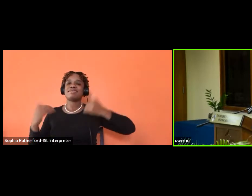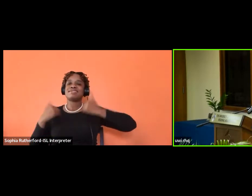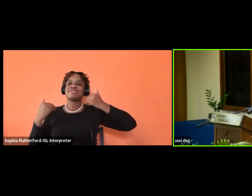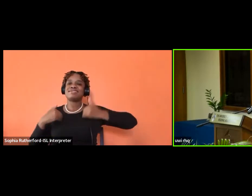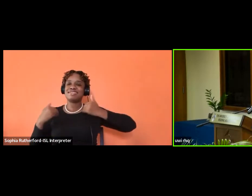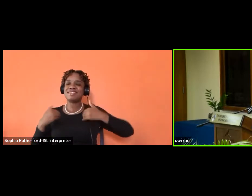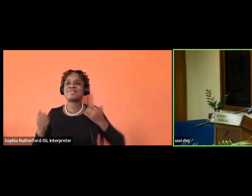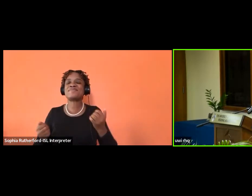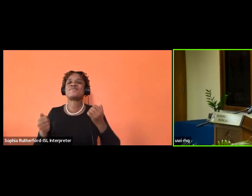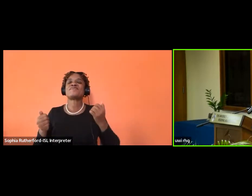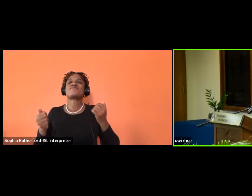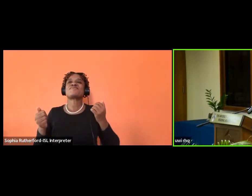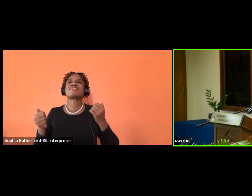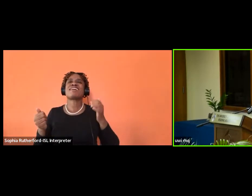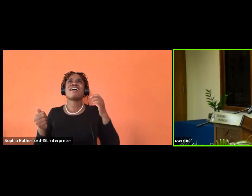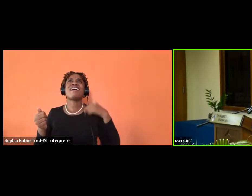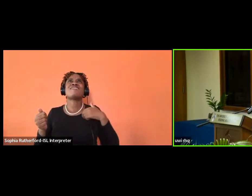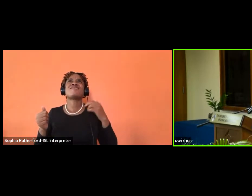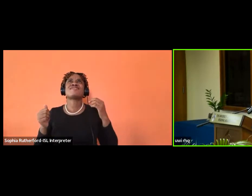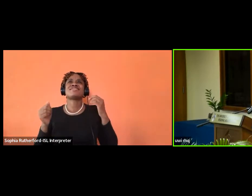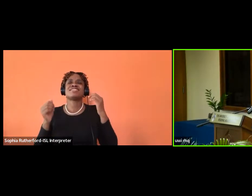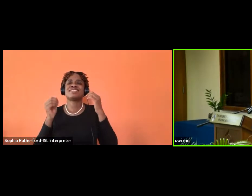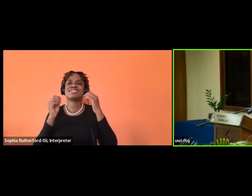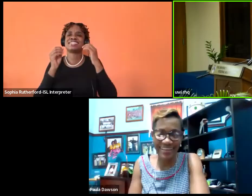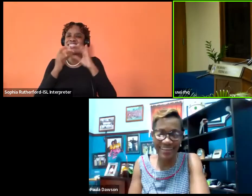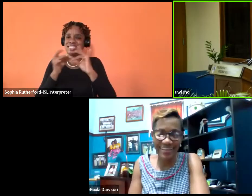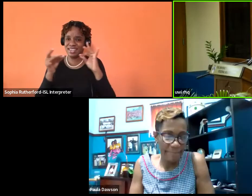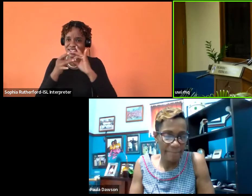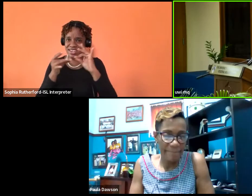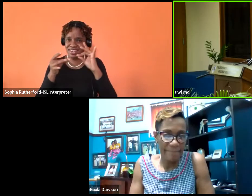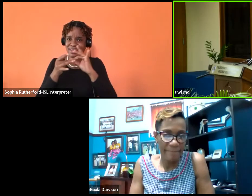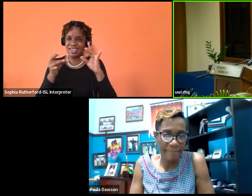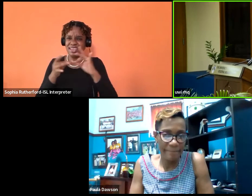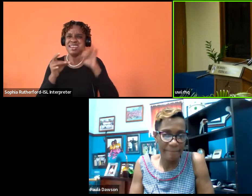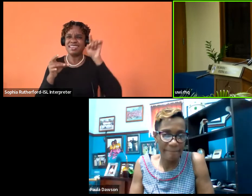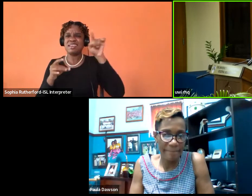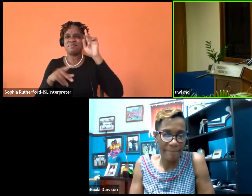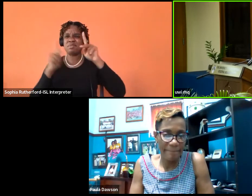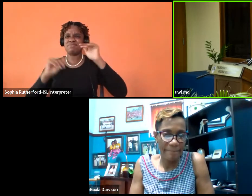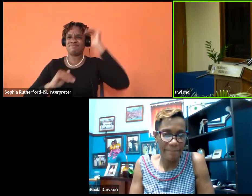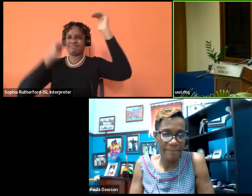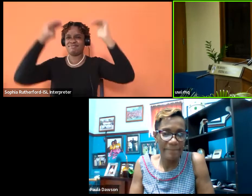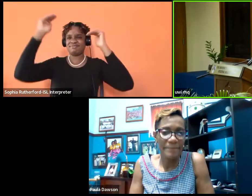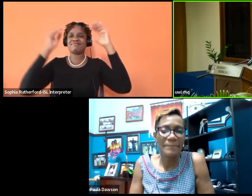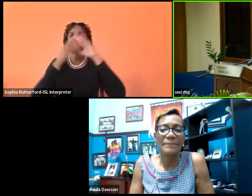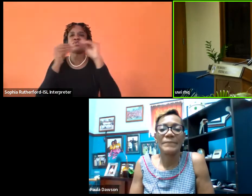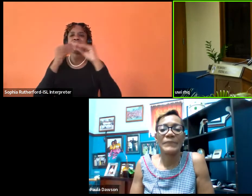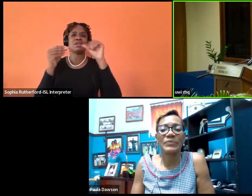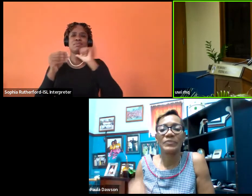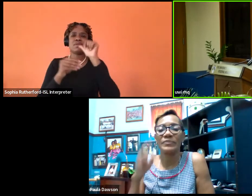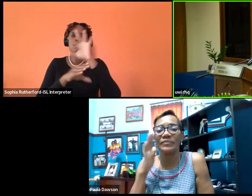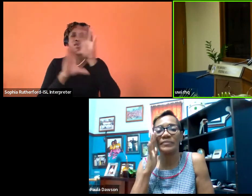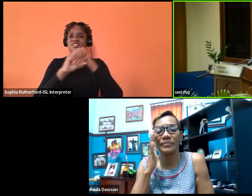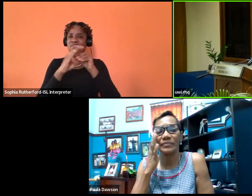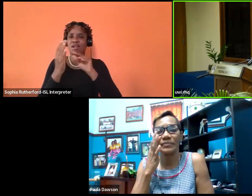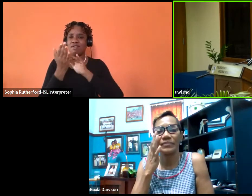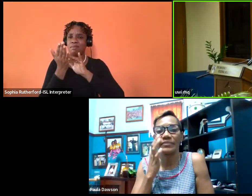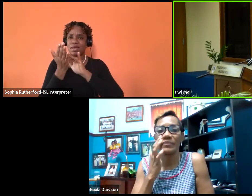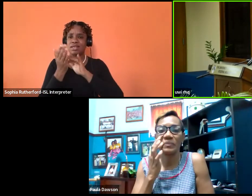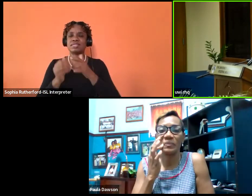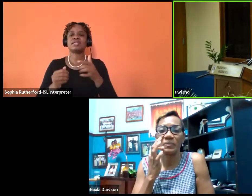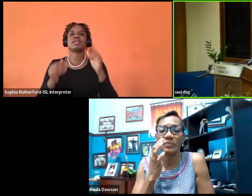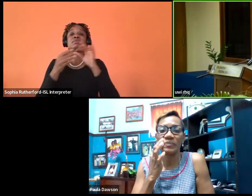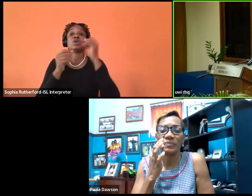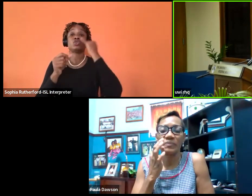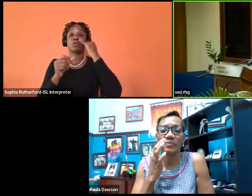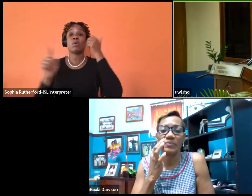this saying among our older folks, non-medical, of course, that you get a stroke on